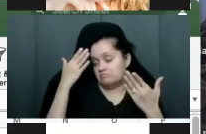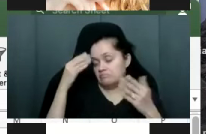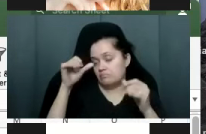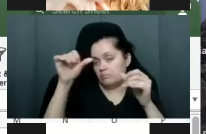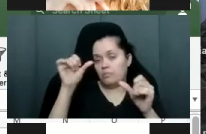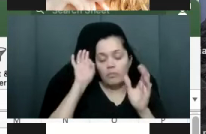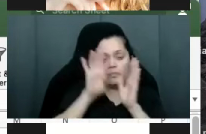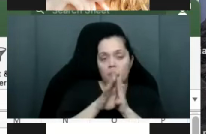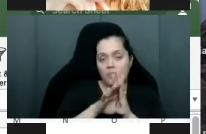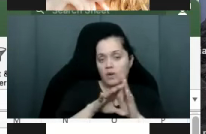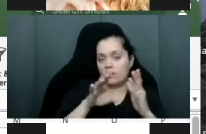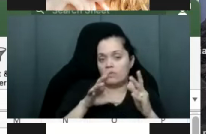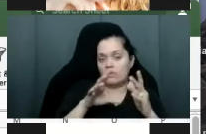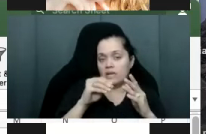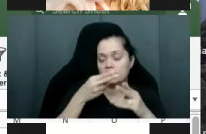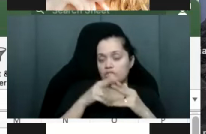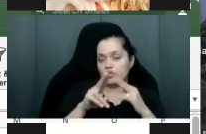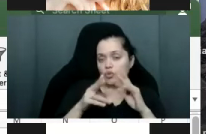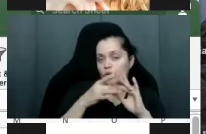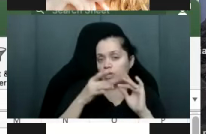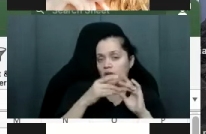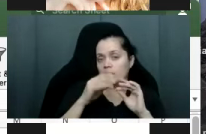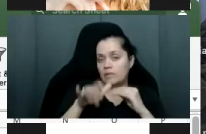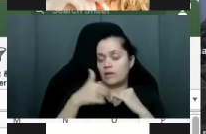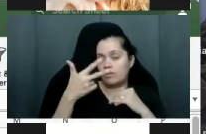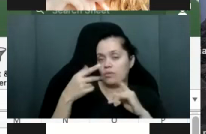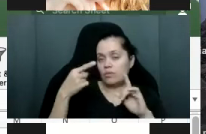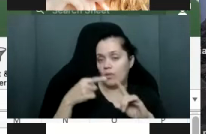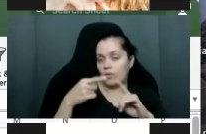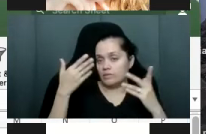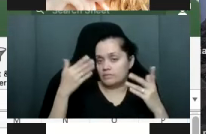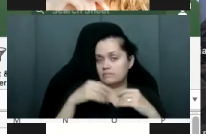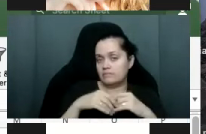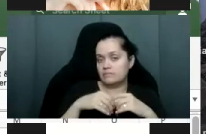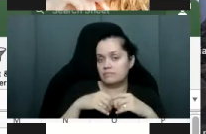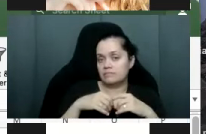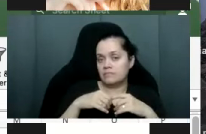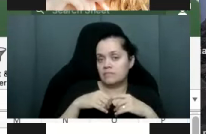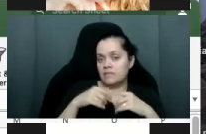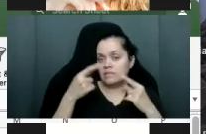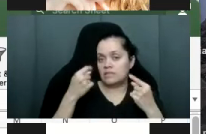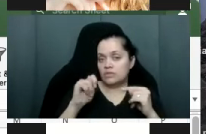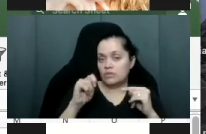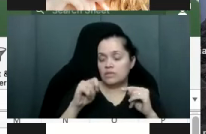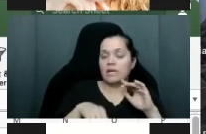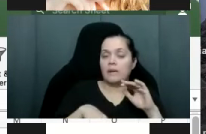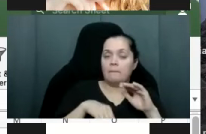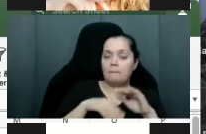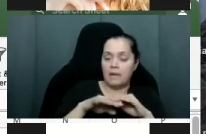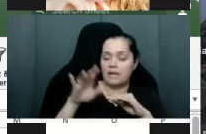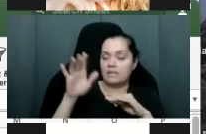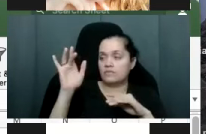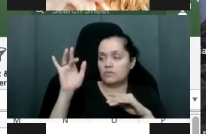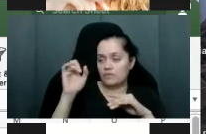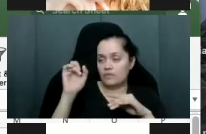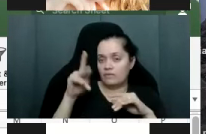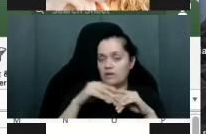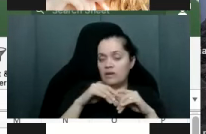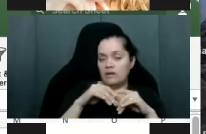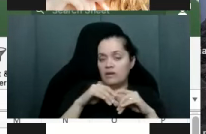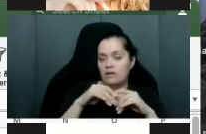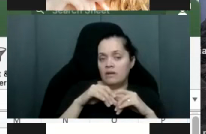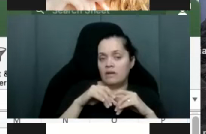photo and a shorter comment and get 3 points. Try to get some combination of them so